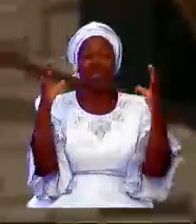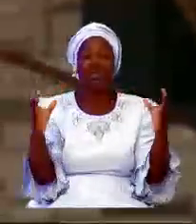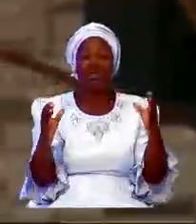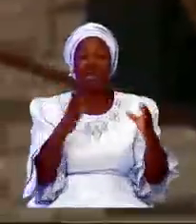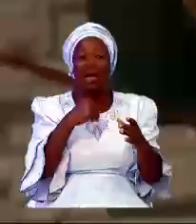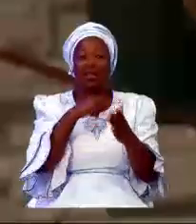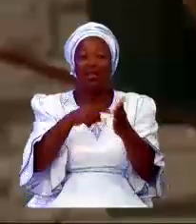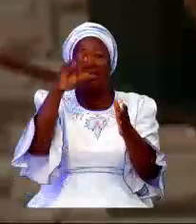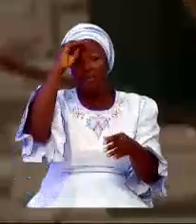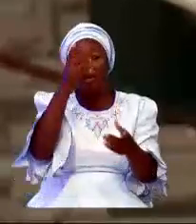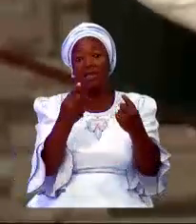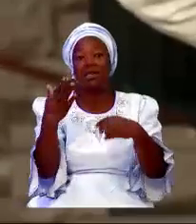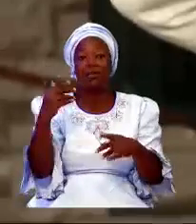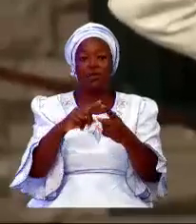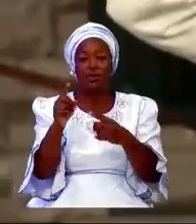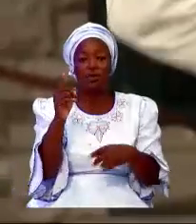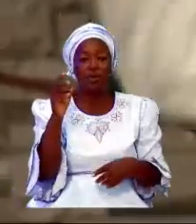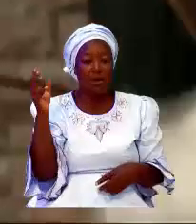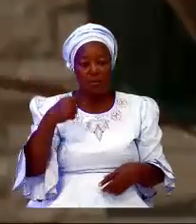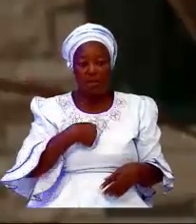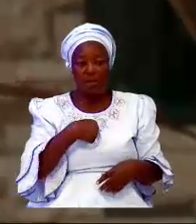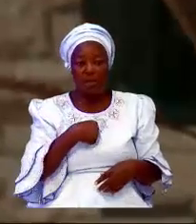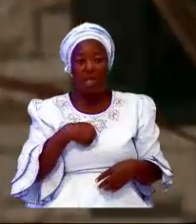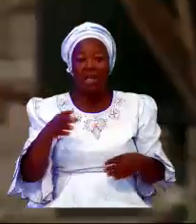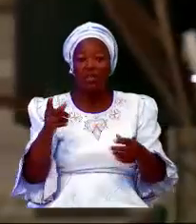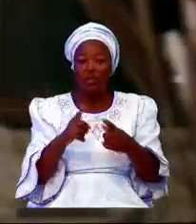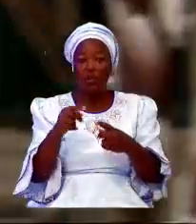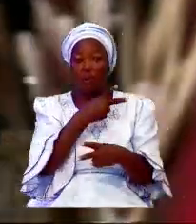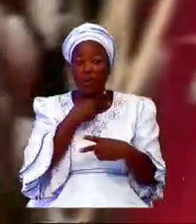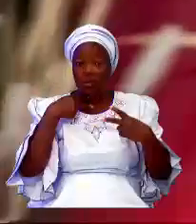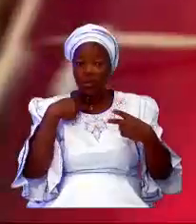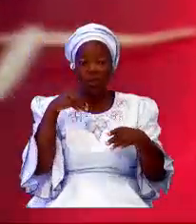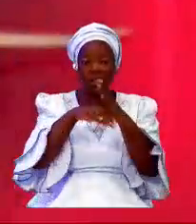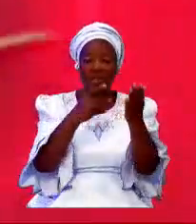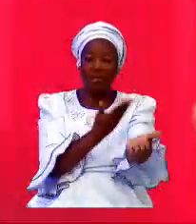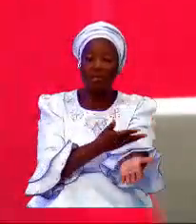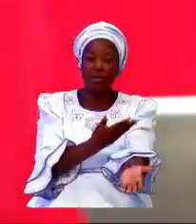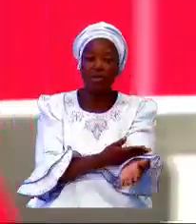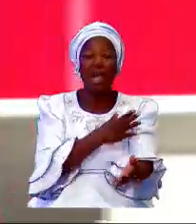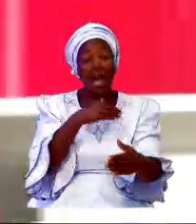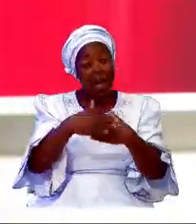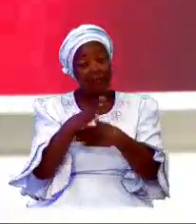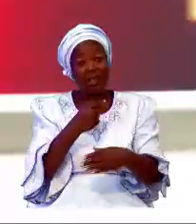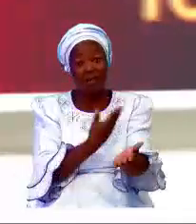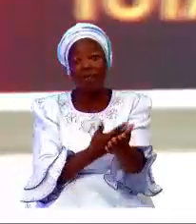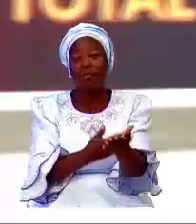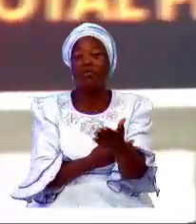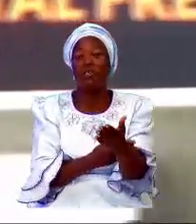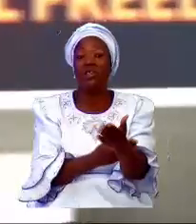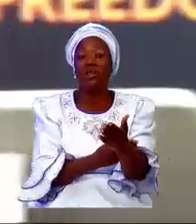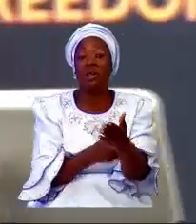the evening, we'll do crusade. And this man came to me in